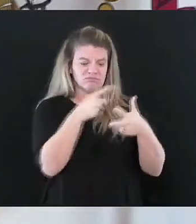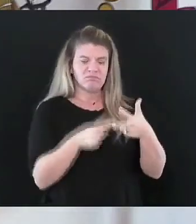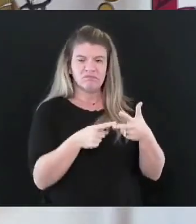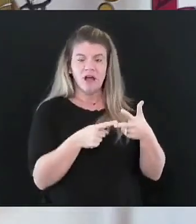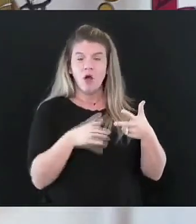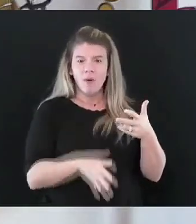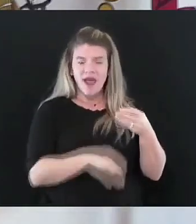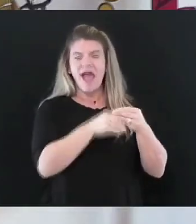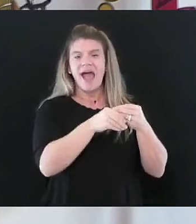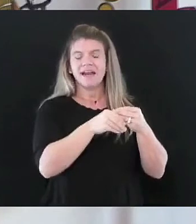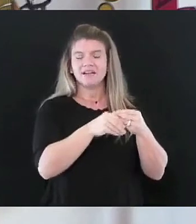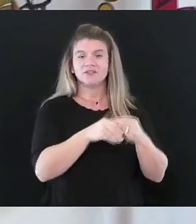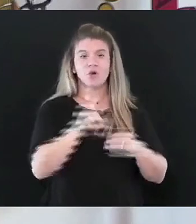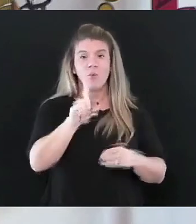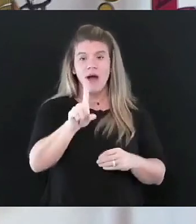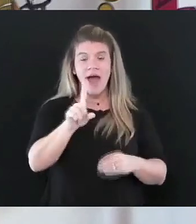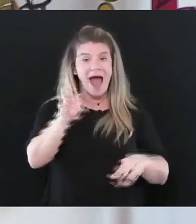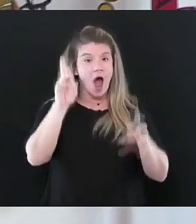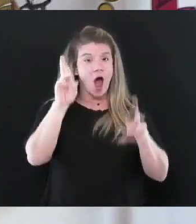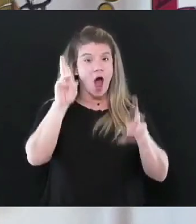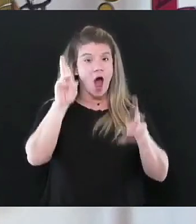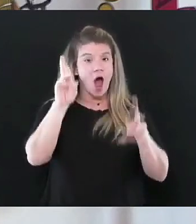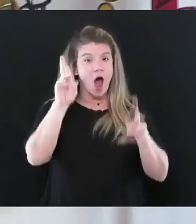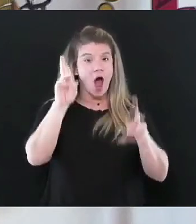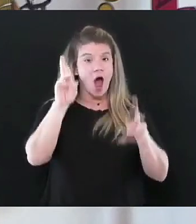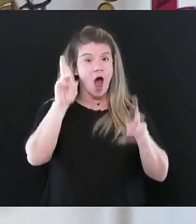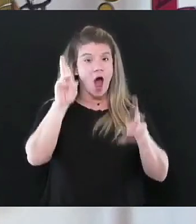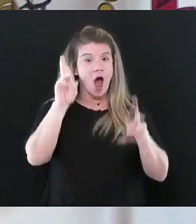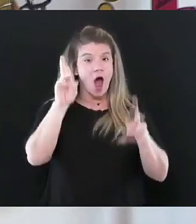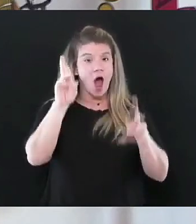one at the end, I'd hope everybody will dial into me and listen